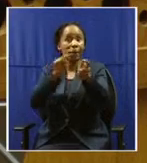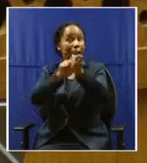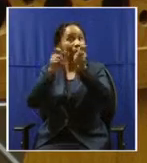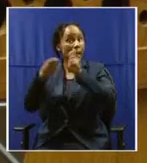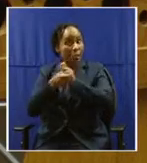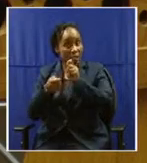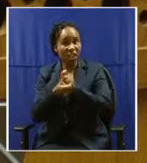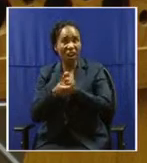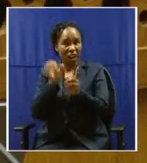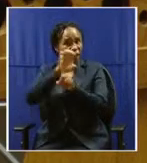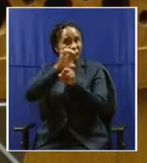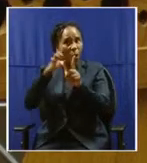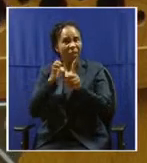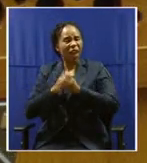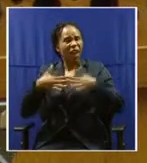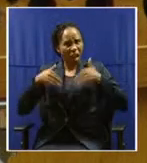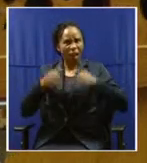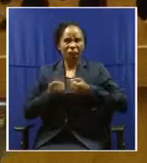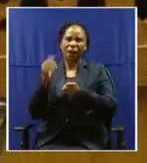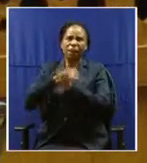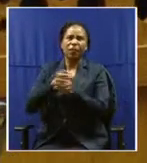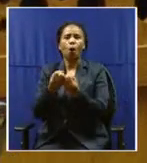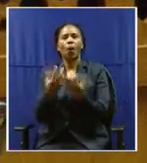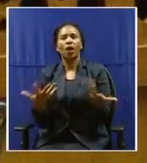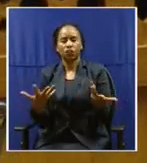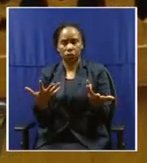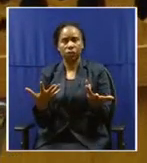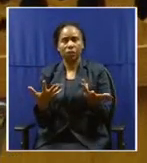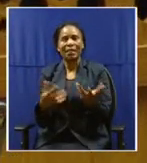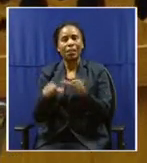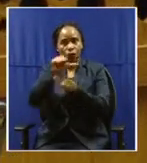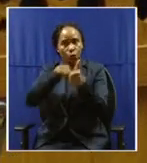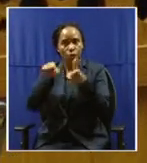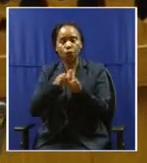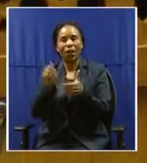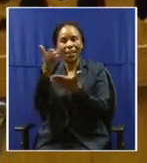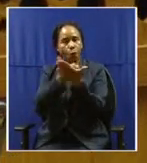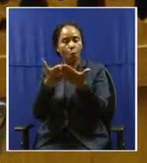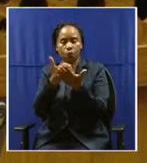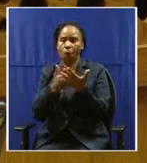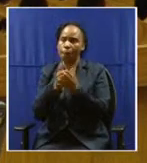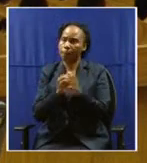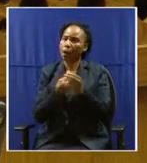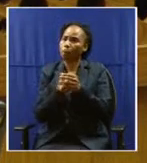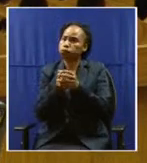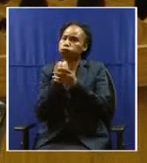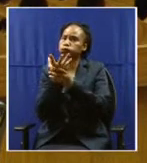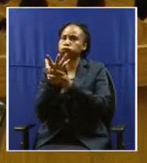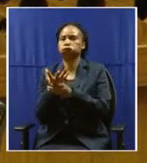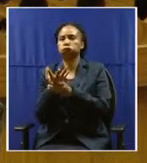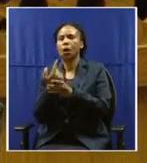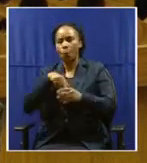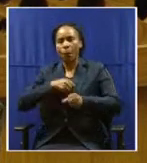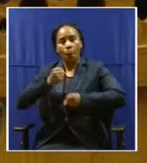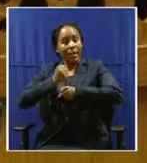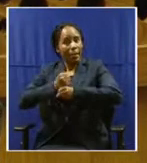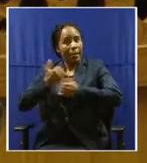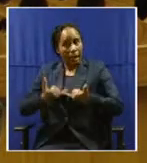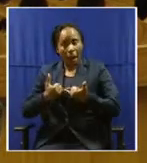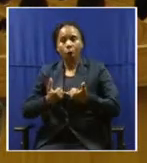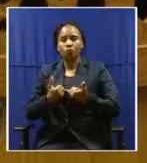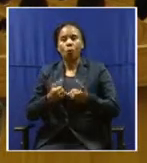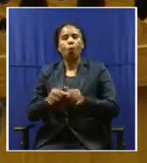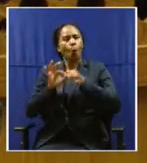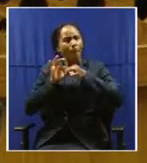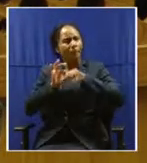health, socio-economic development, and economic growth. We are therefore working to fulfill our